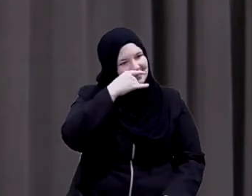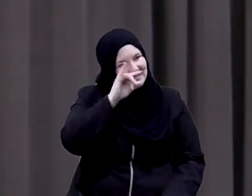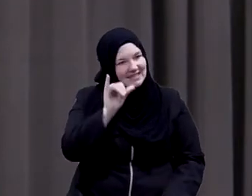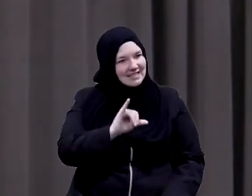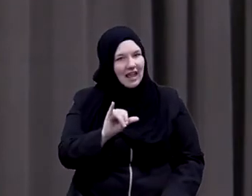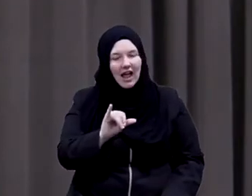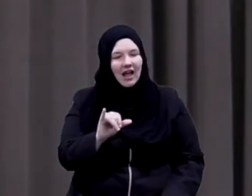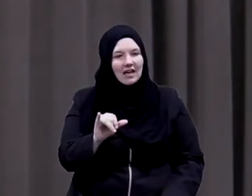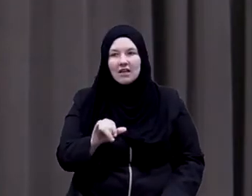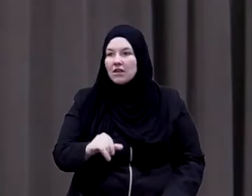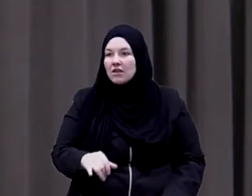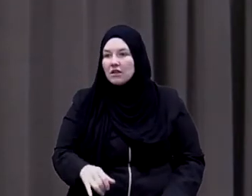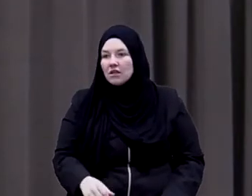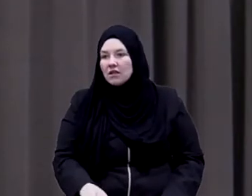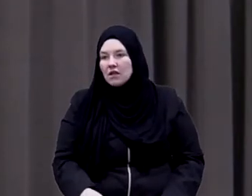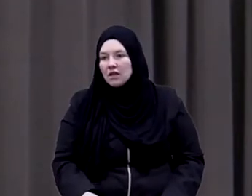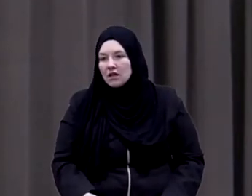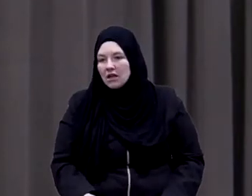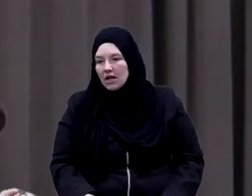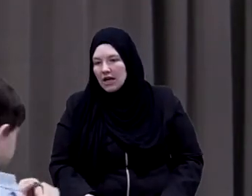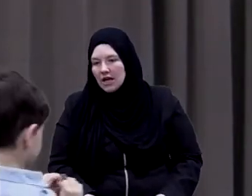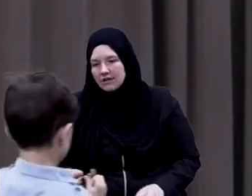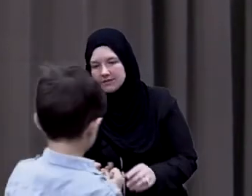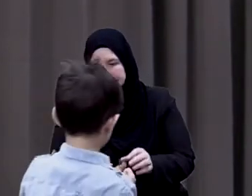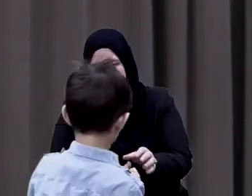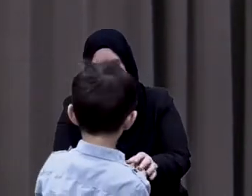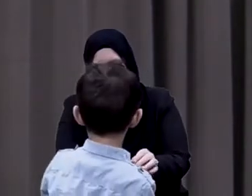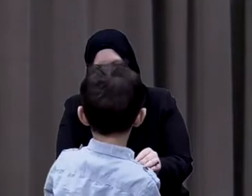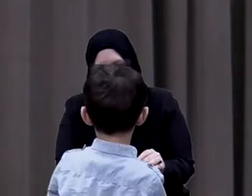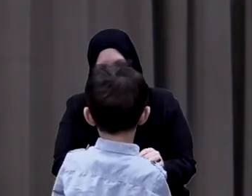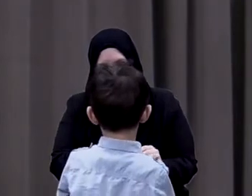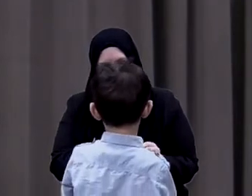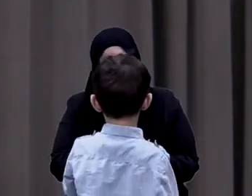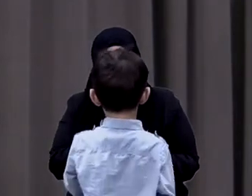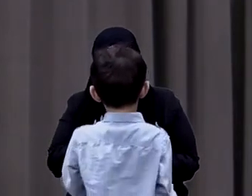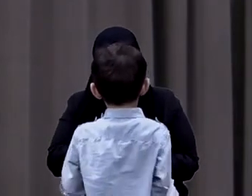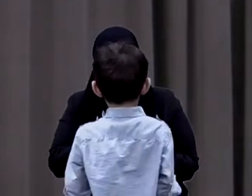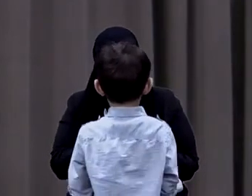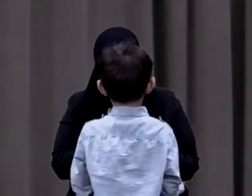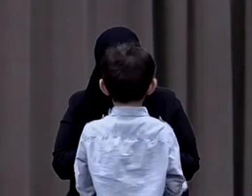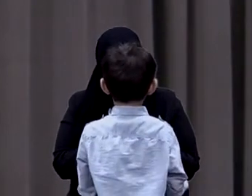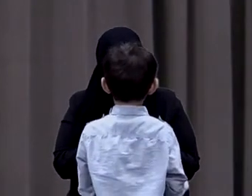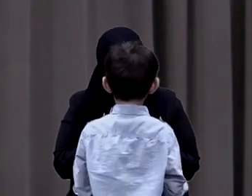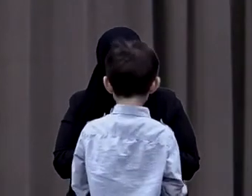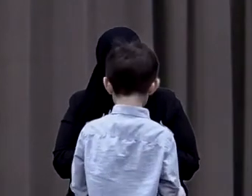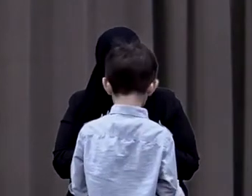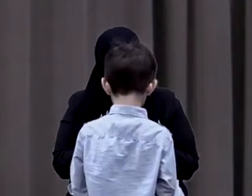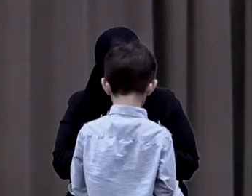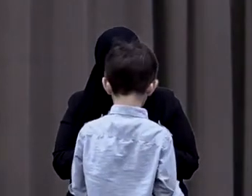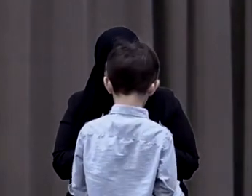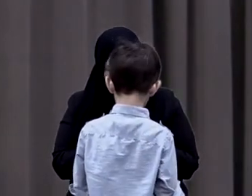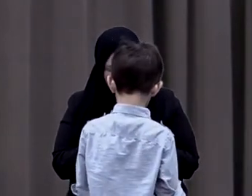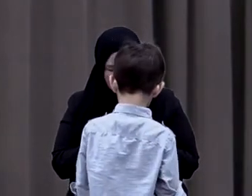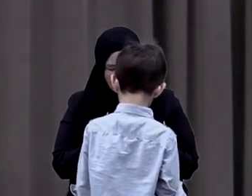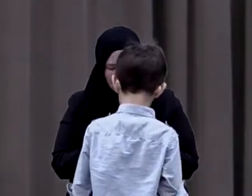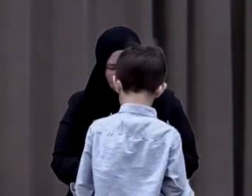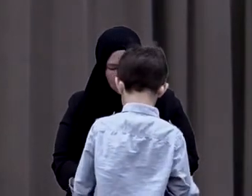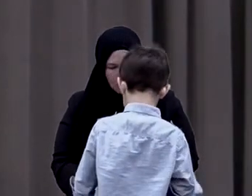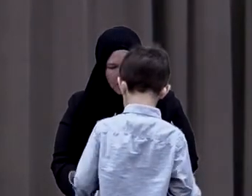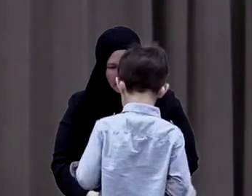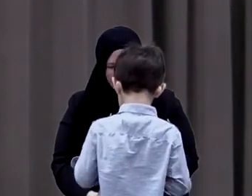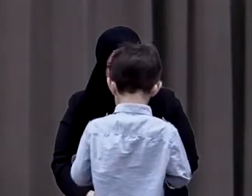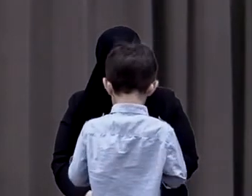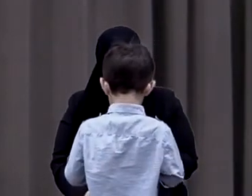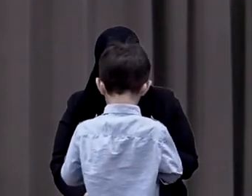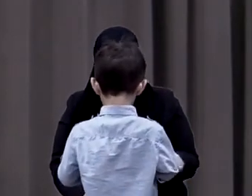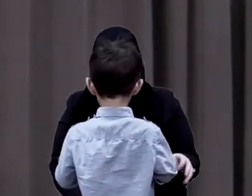like sponges. They are willing to learn and teach. Amazing. And when I asked